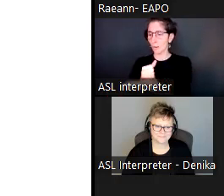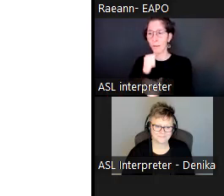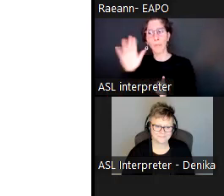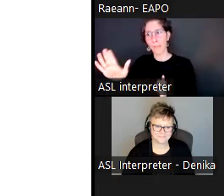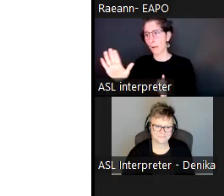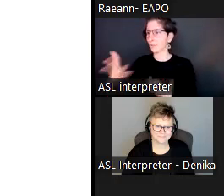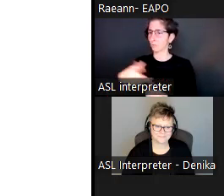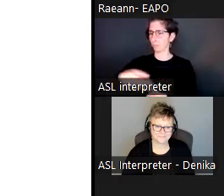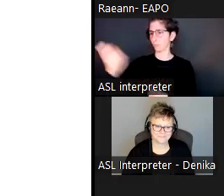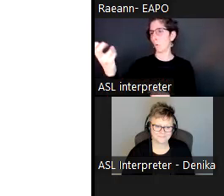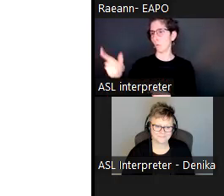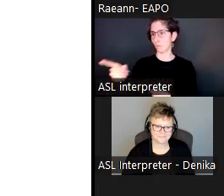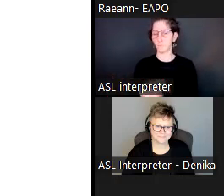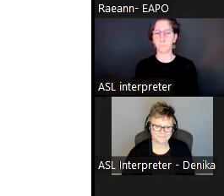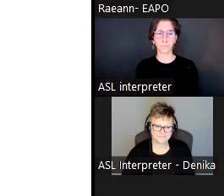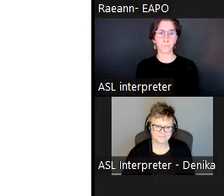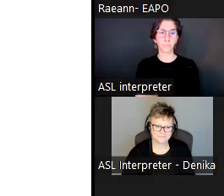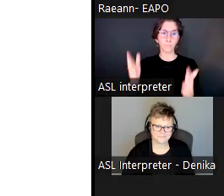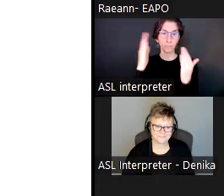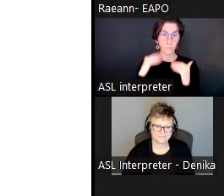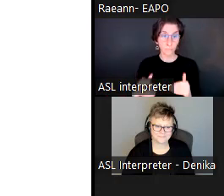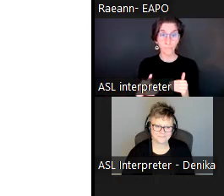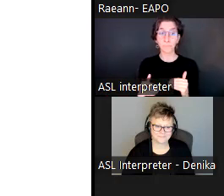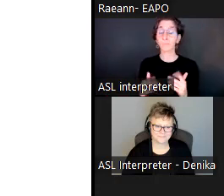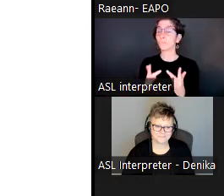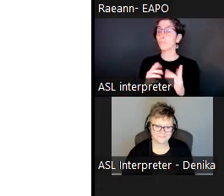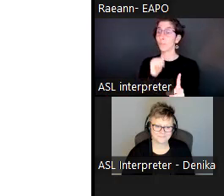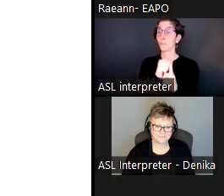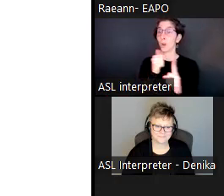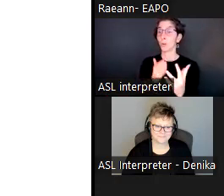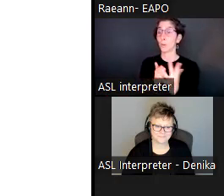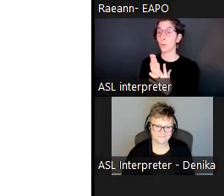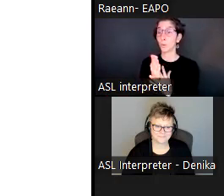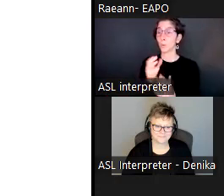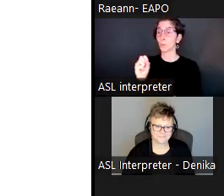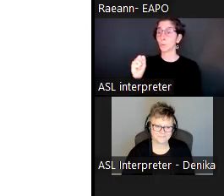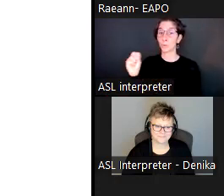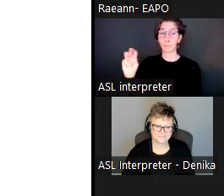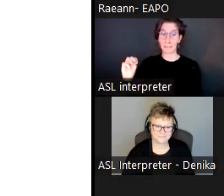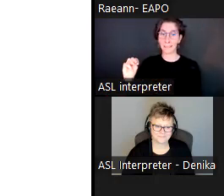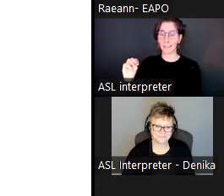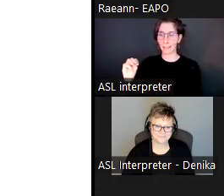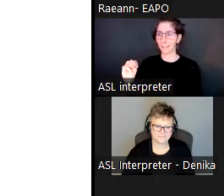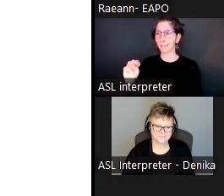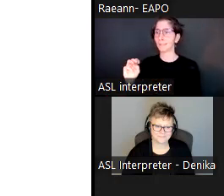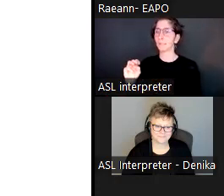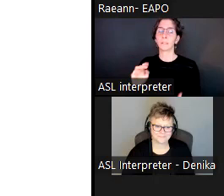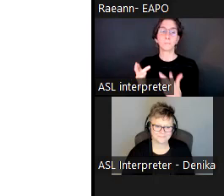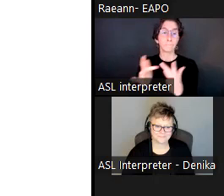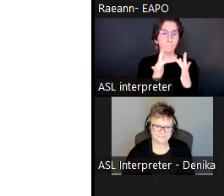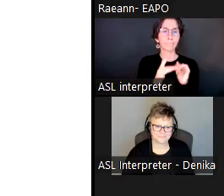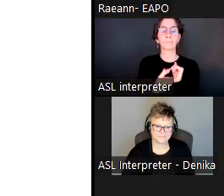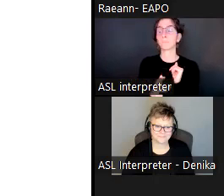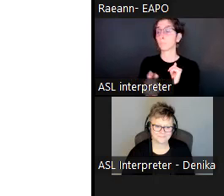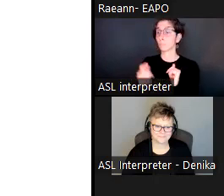And then to the next, fraud initiated by social media, social networks. So fraudsters will